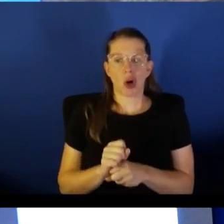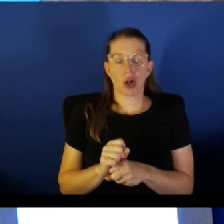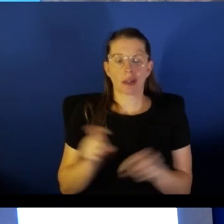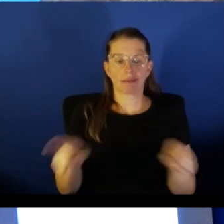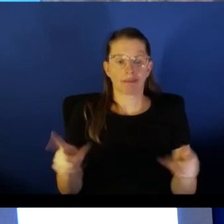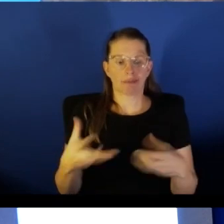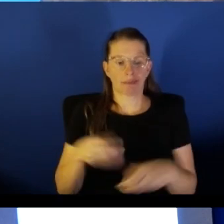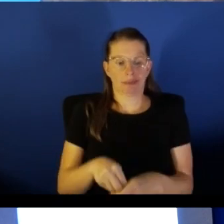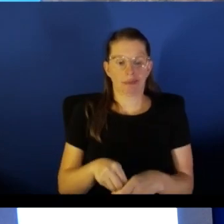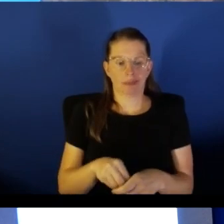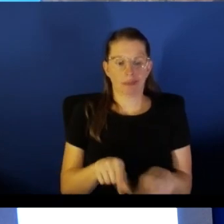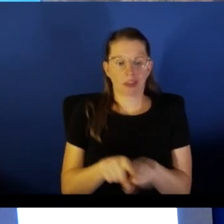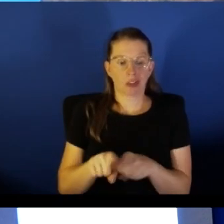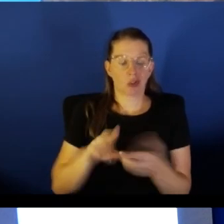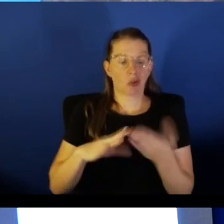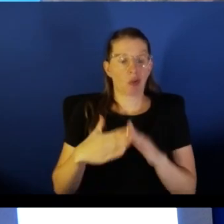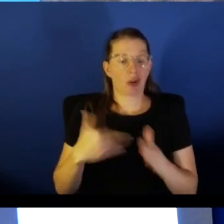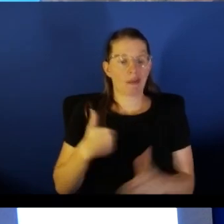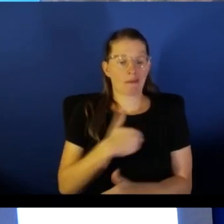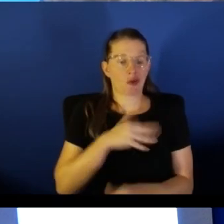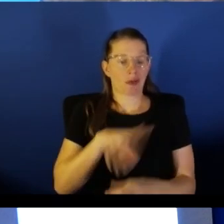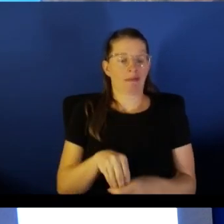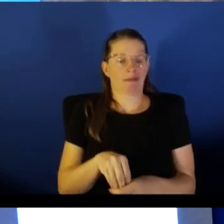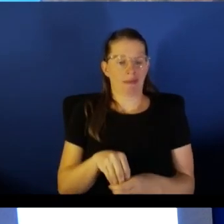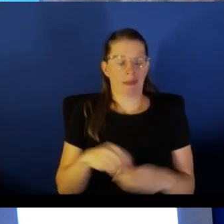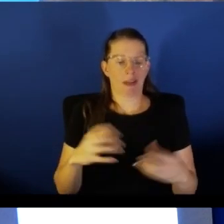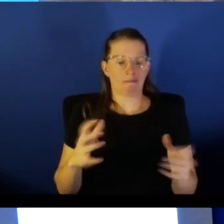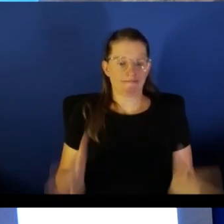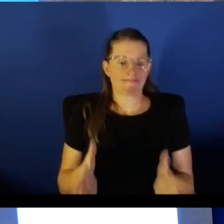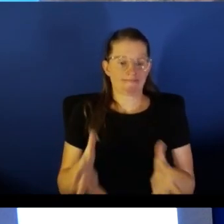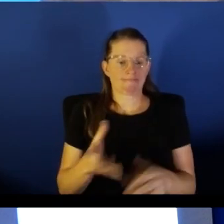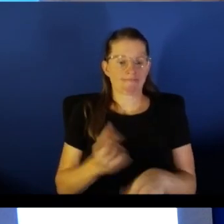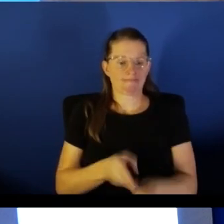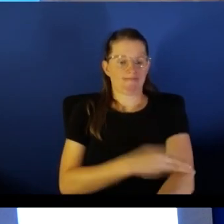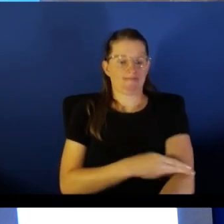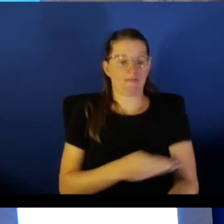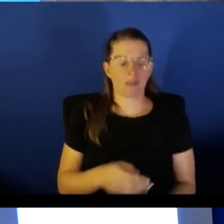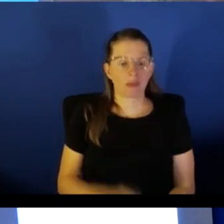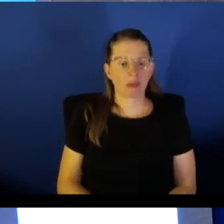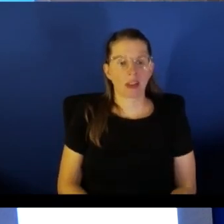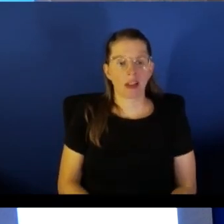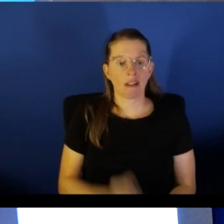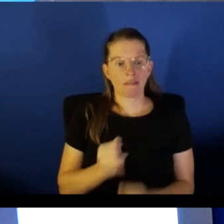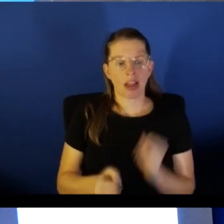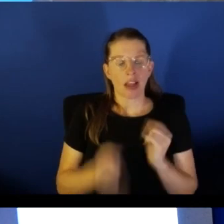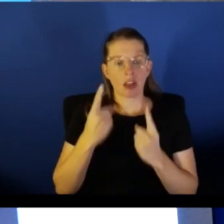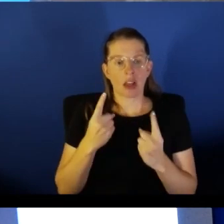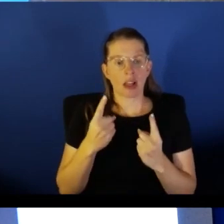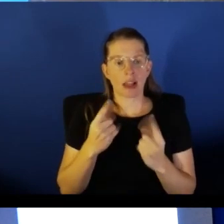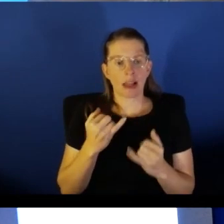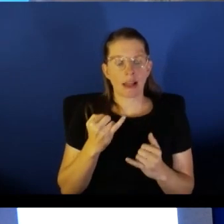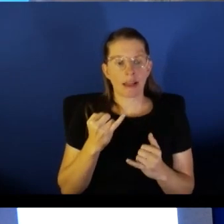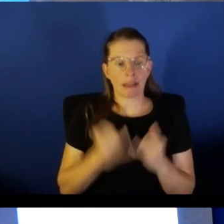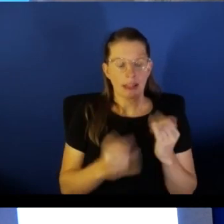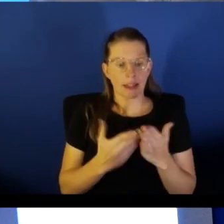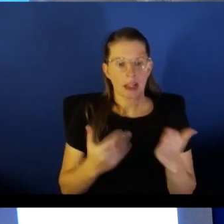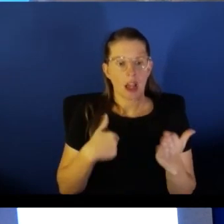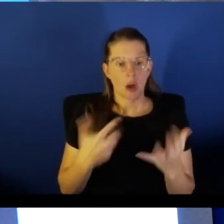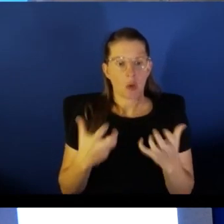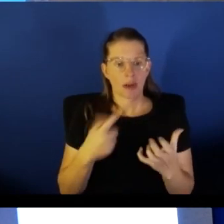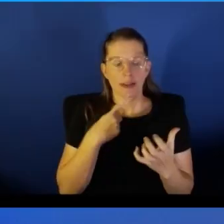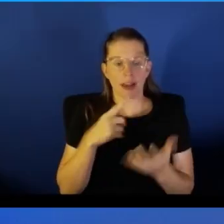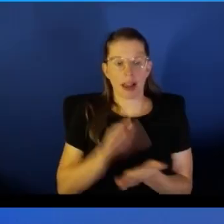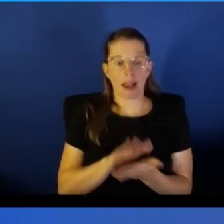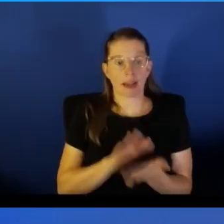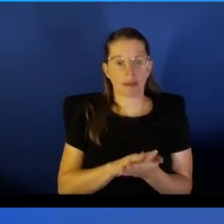doing. Still more to go. Yes. But any last final thoughts? The last thing I want to say is, being an academic medical